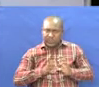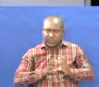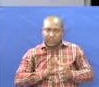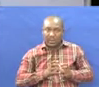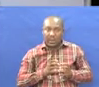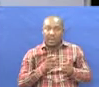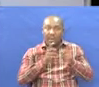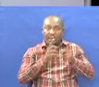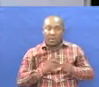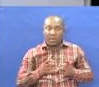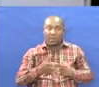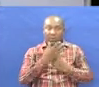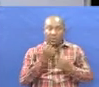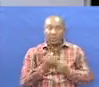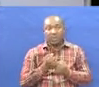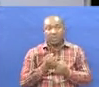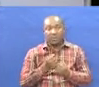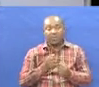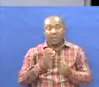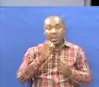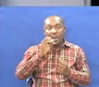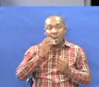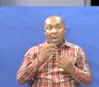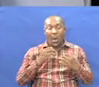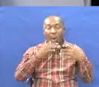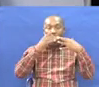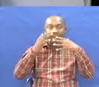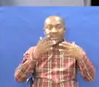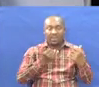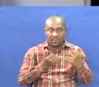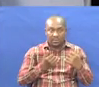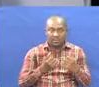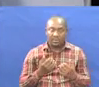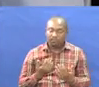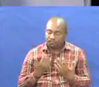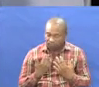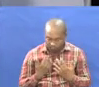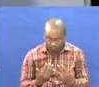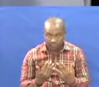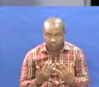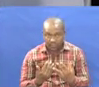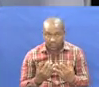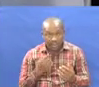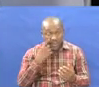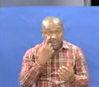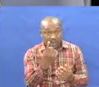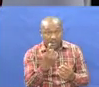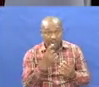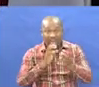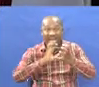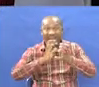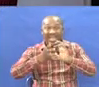to produce oxygen gas. Now let us see the reaction involved. Reaction taking place.